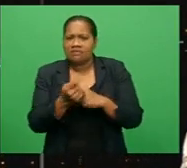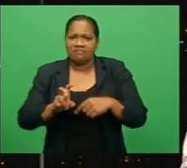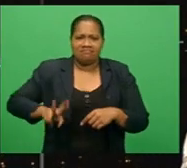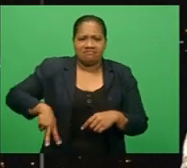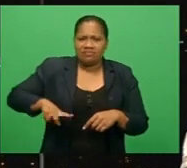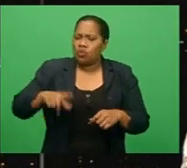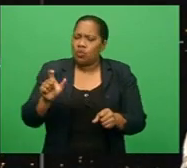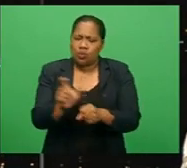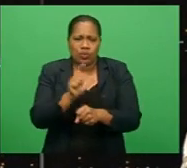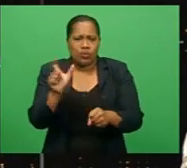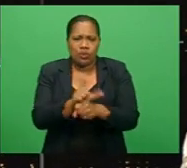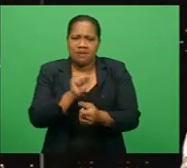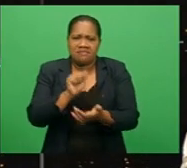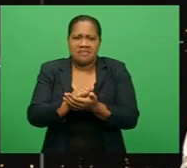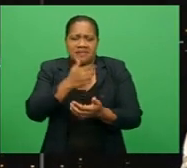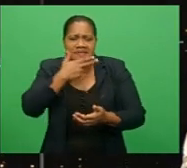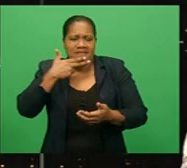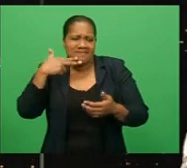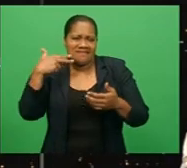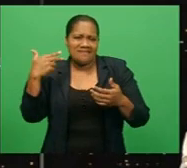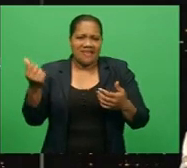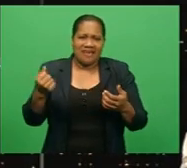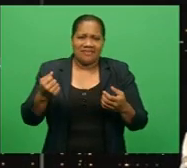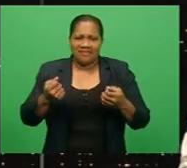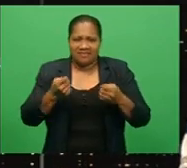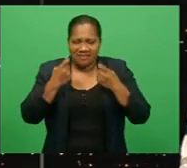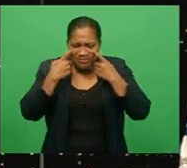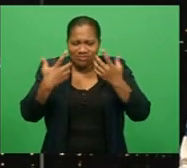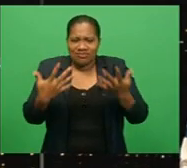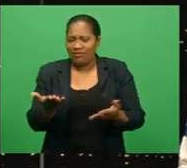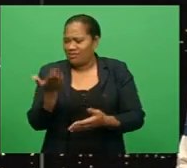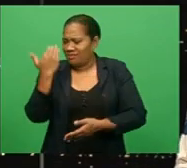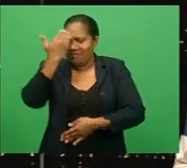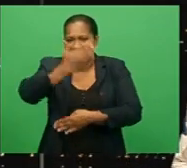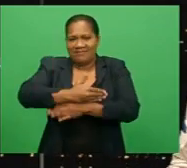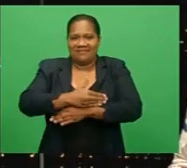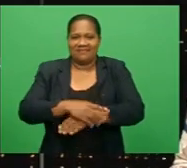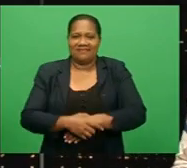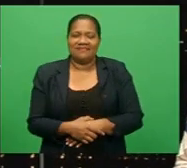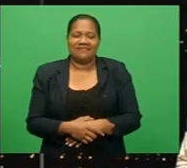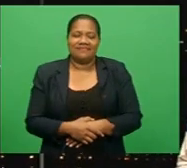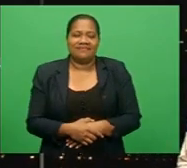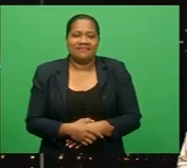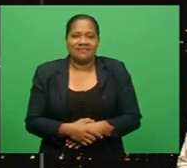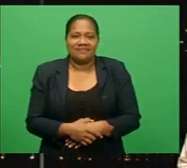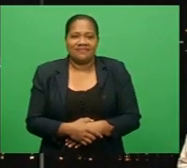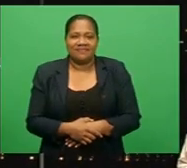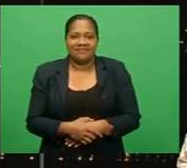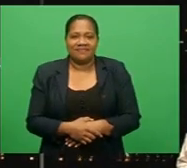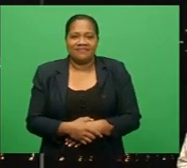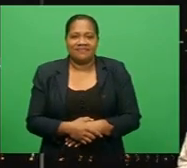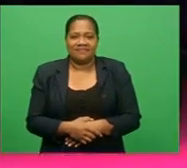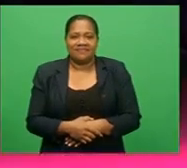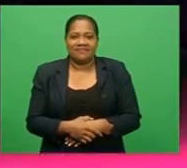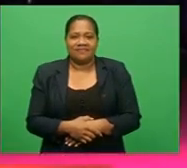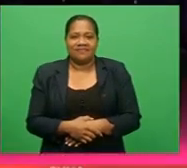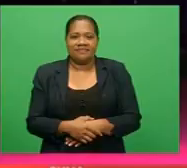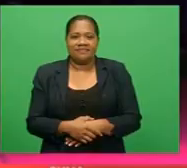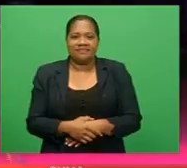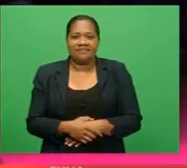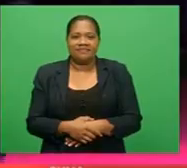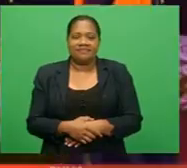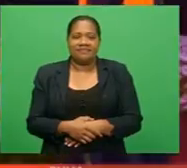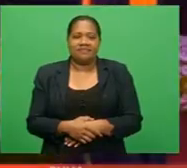vibrant and colourful atmosphere at the FMF Gymnasium in Suva last night. Vinina Rakautonga with the details. During